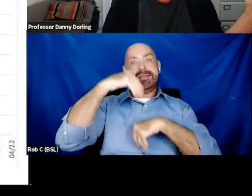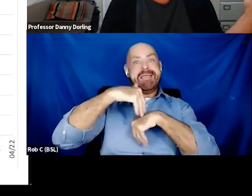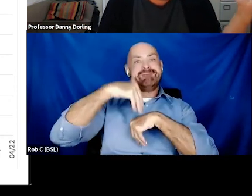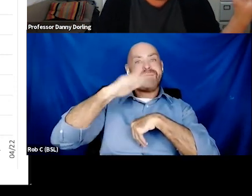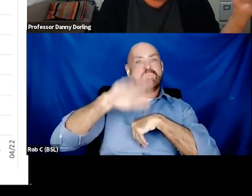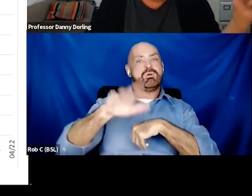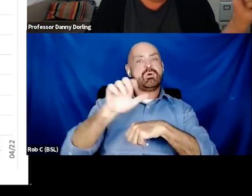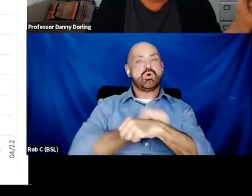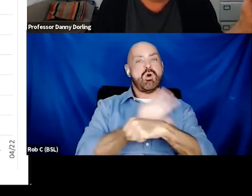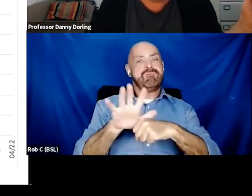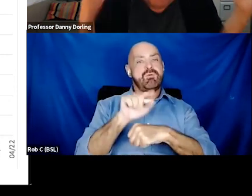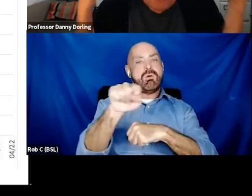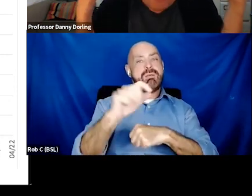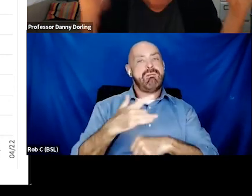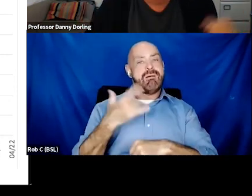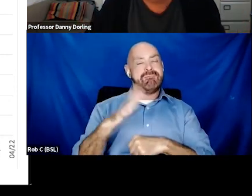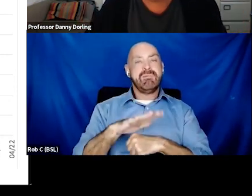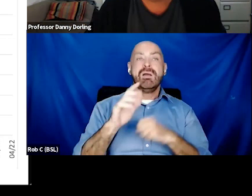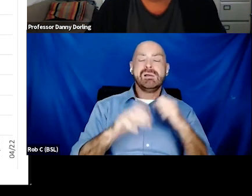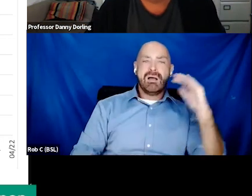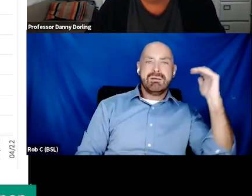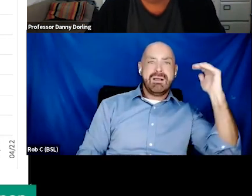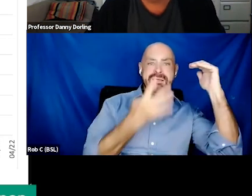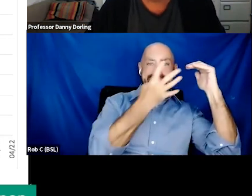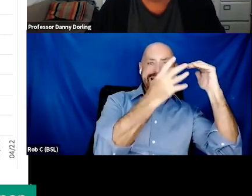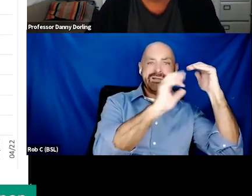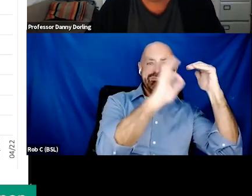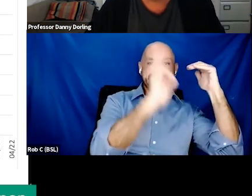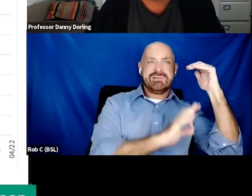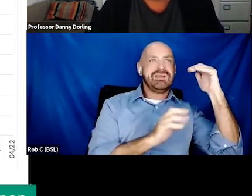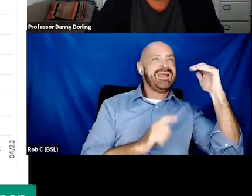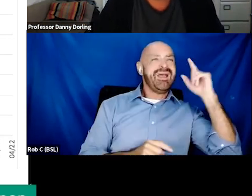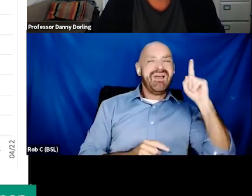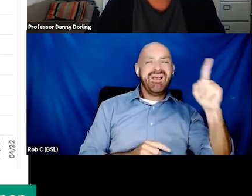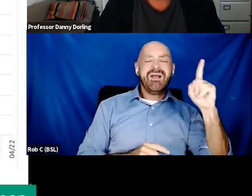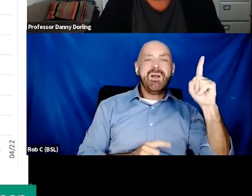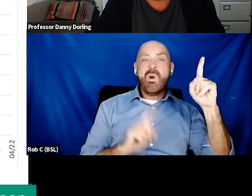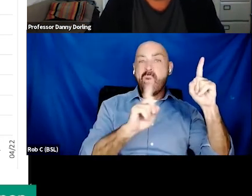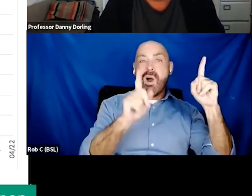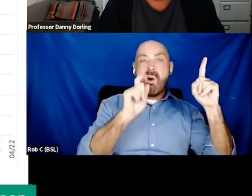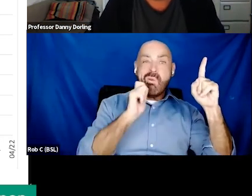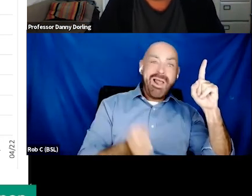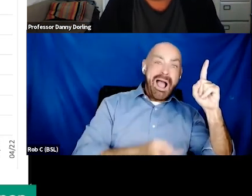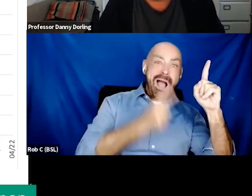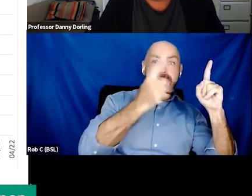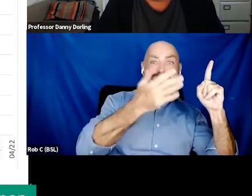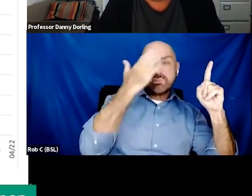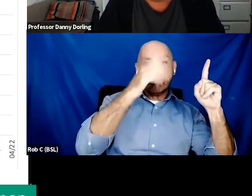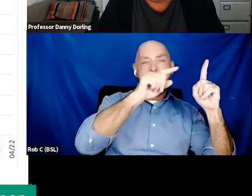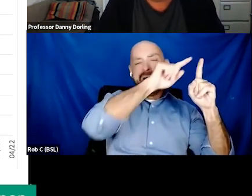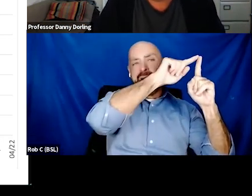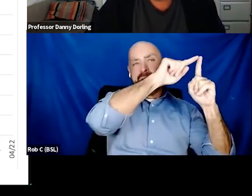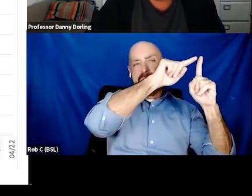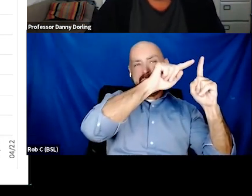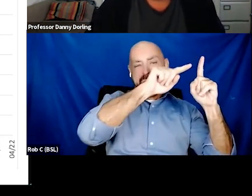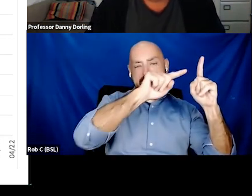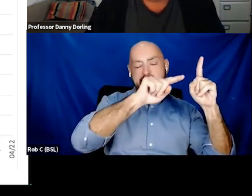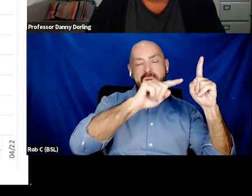very high, almost 90%. We don't know what this is. We don't know what's going to happen. It drops as the rate of the